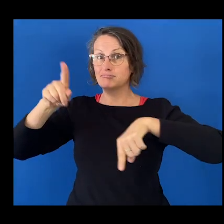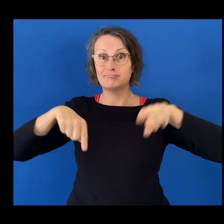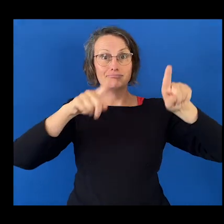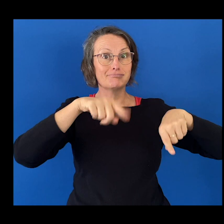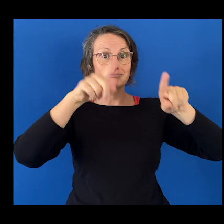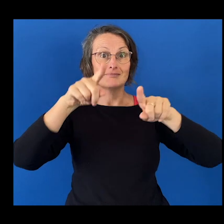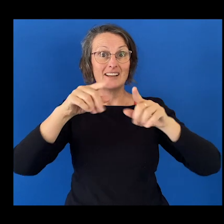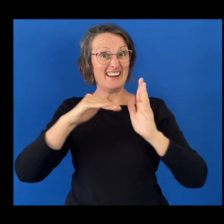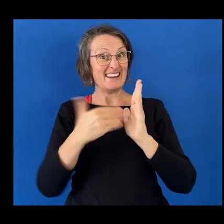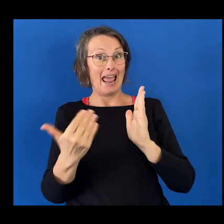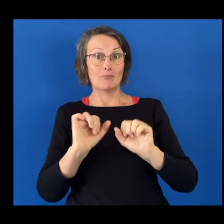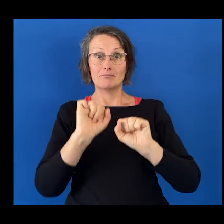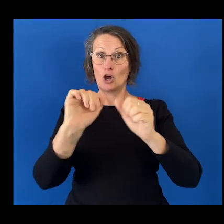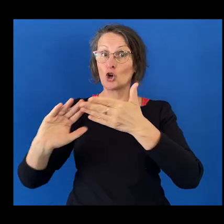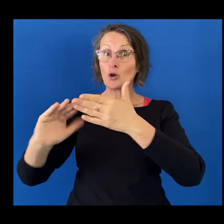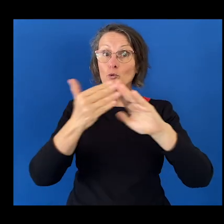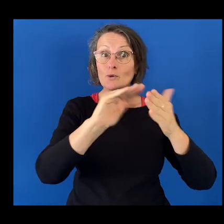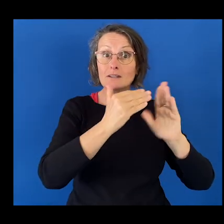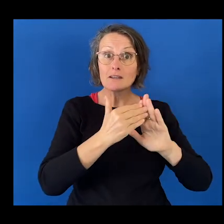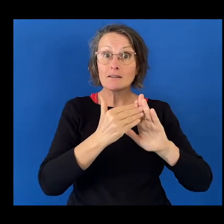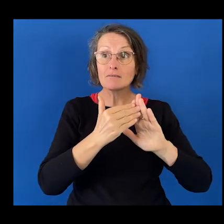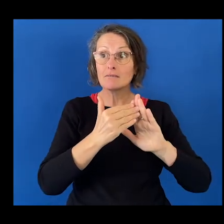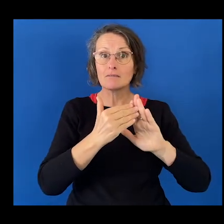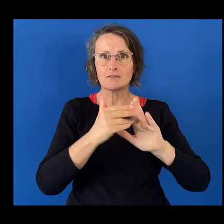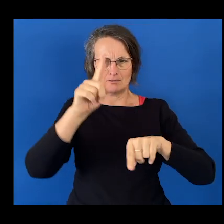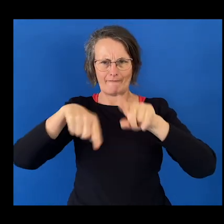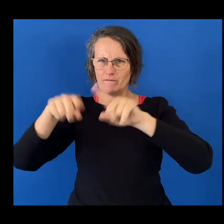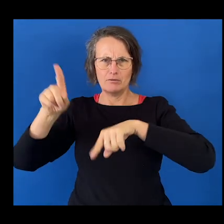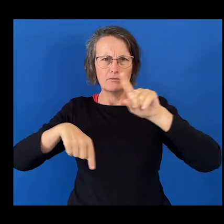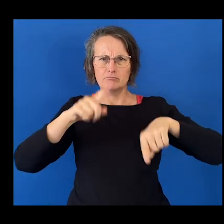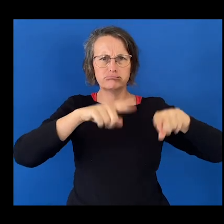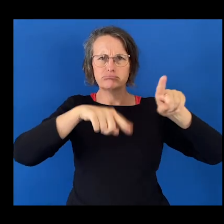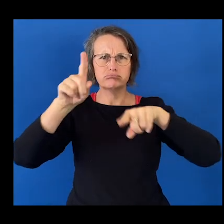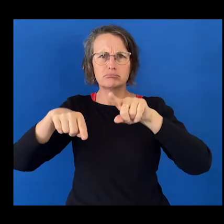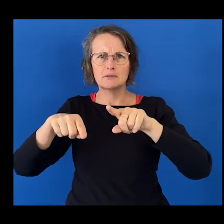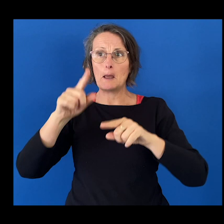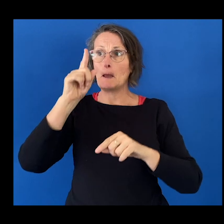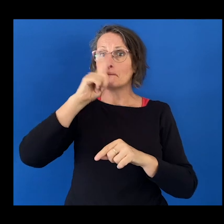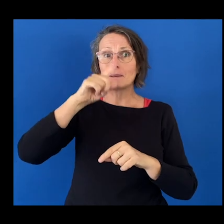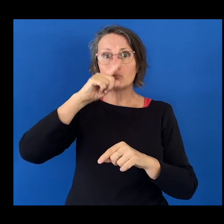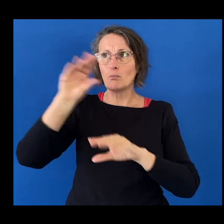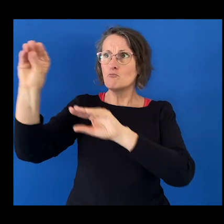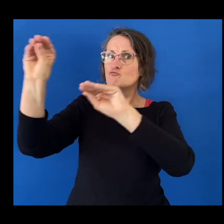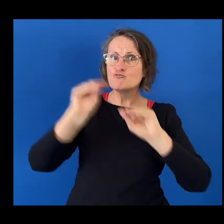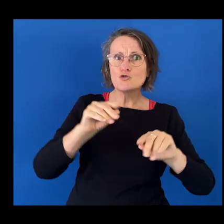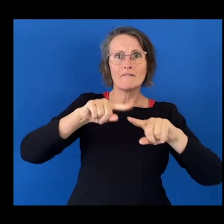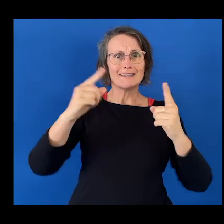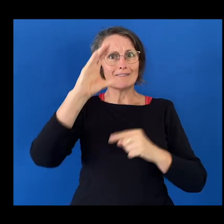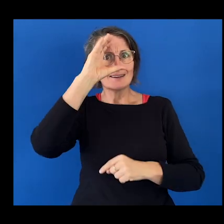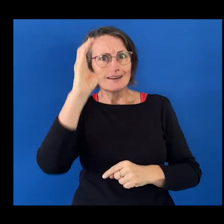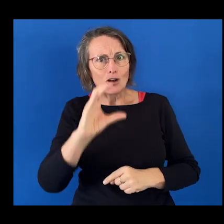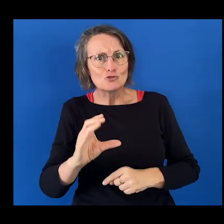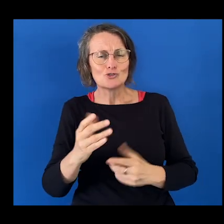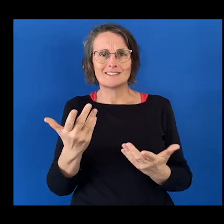in communities that are becoming more and more diverse. You know, as people are swept from their homelands